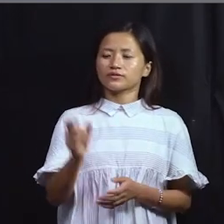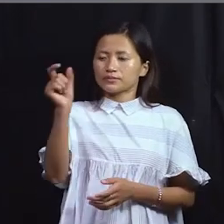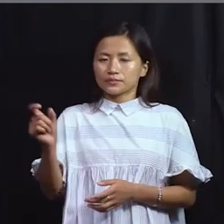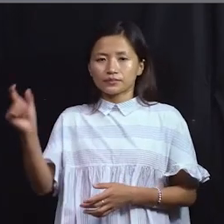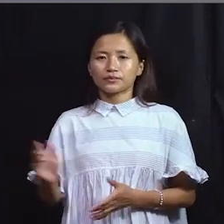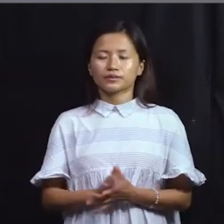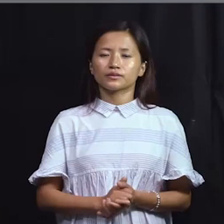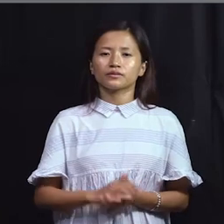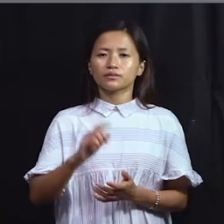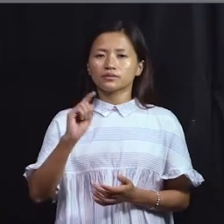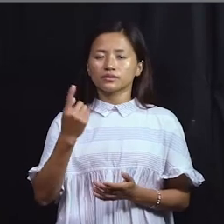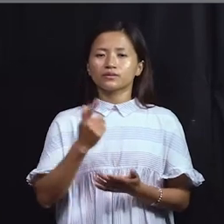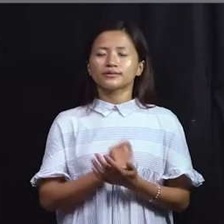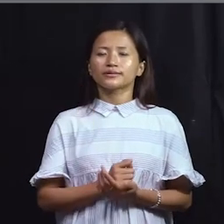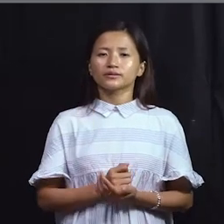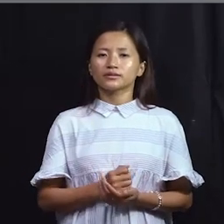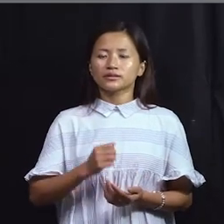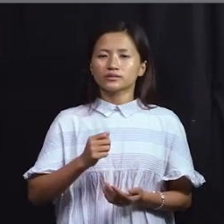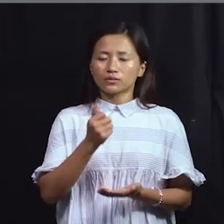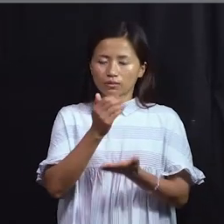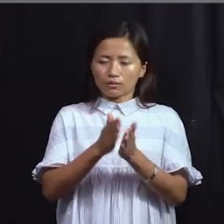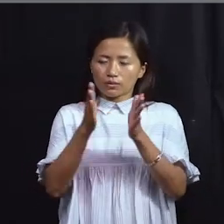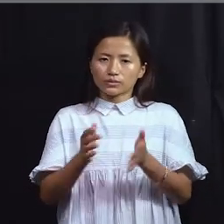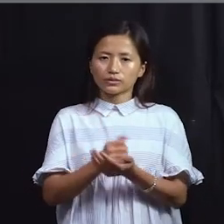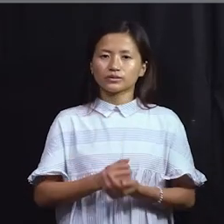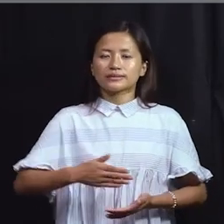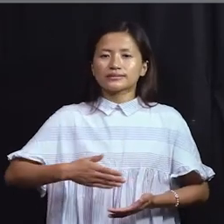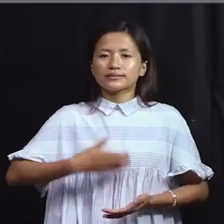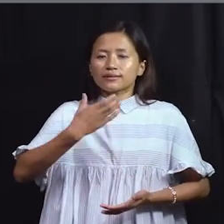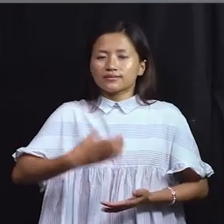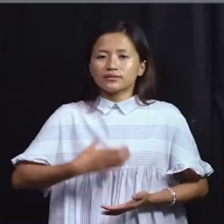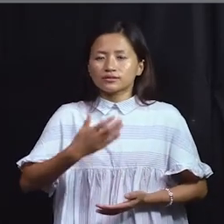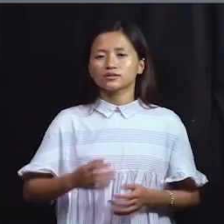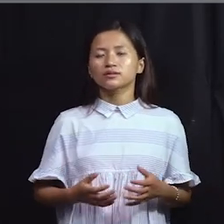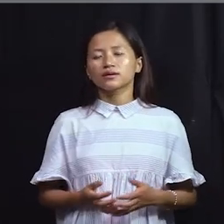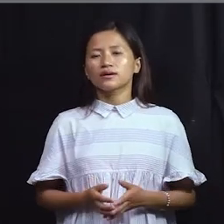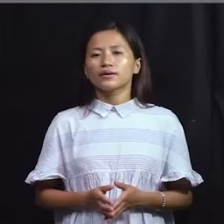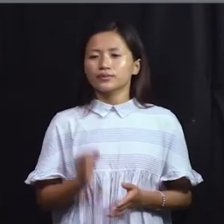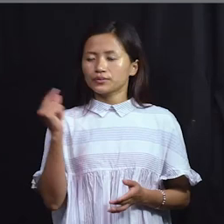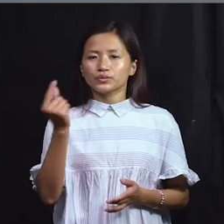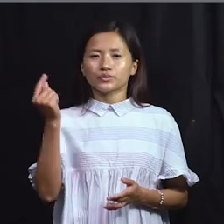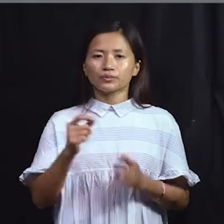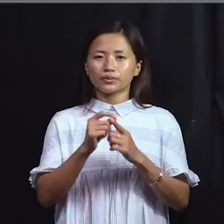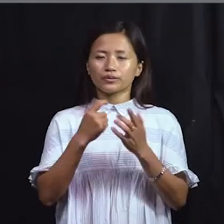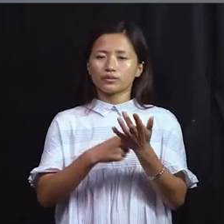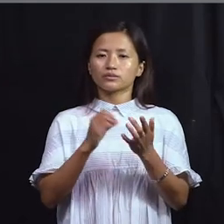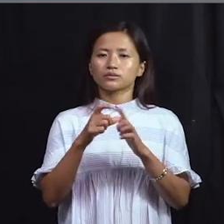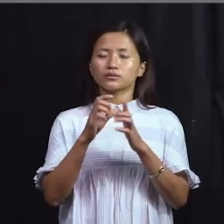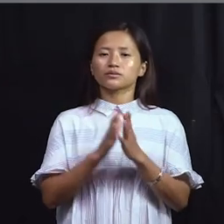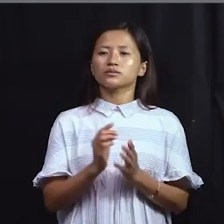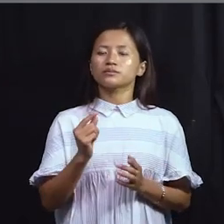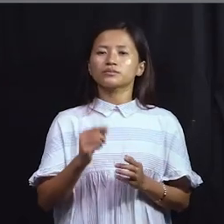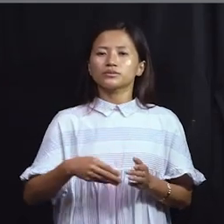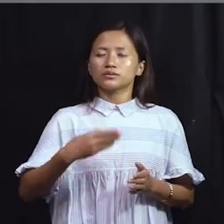that, in order to encourage the people to use products which is produced